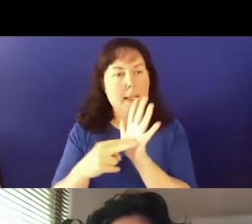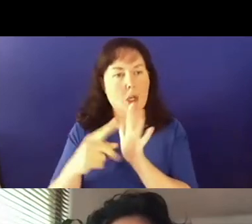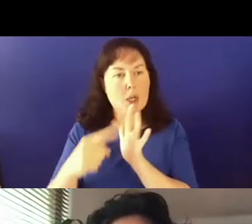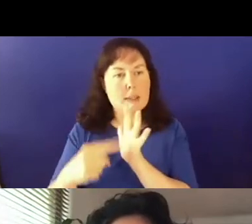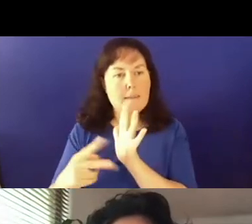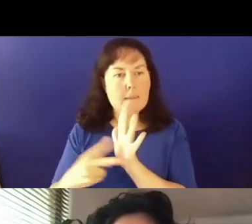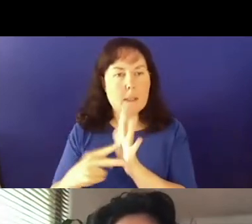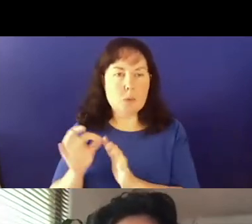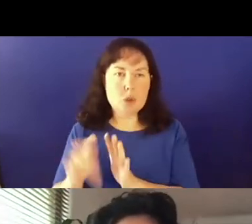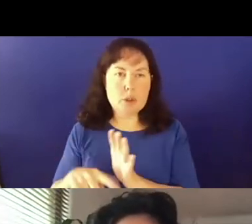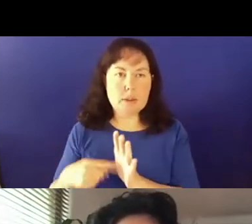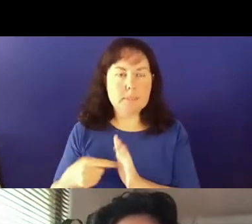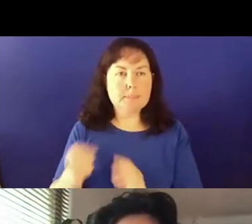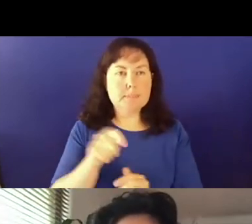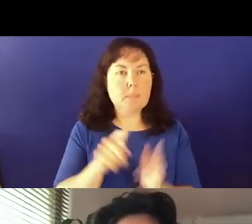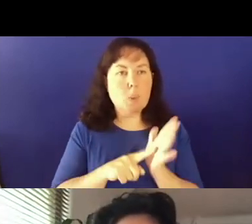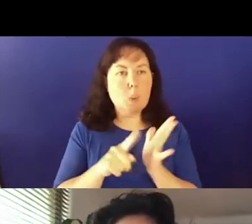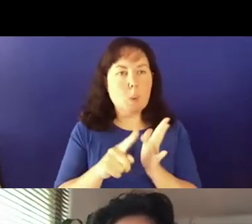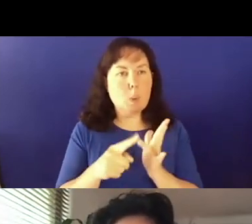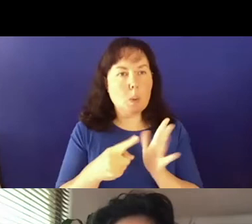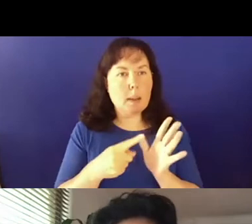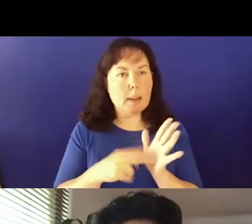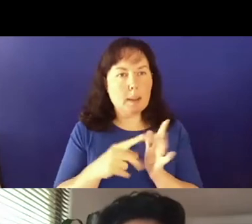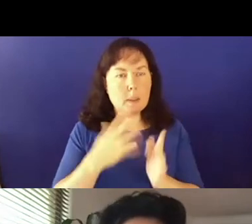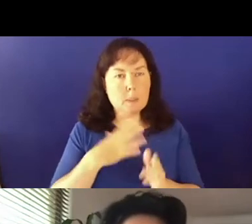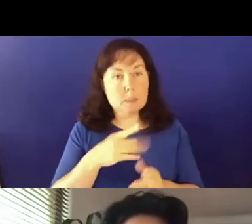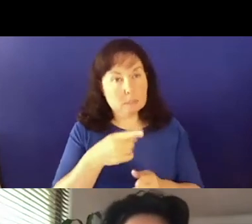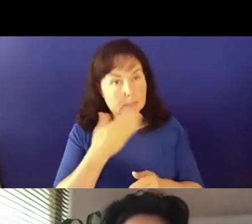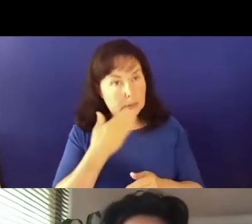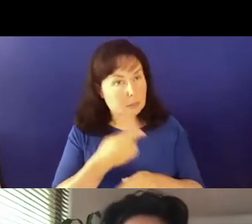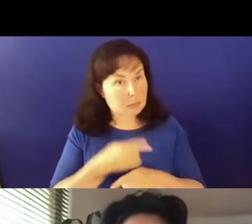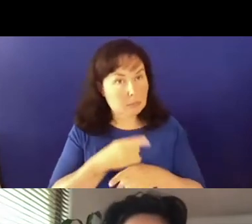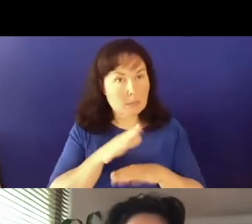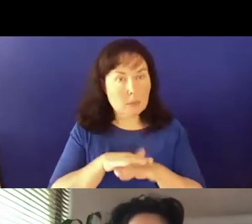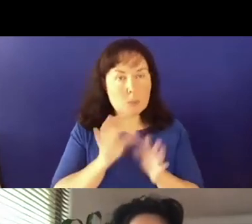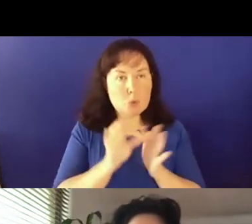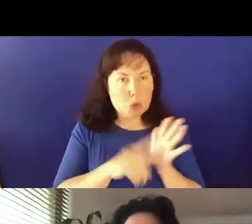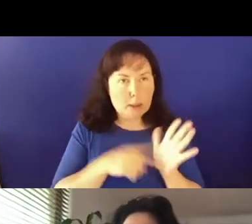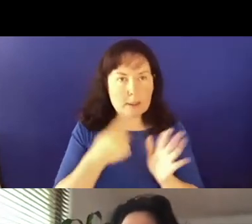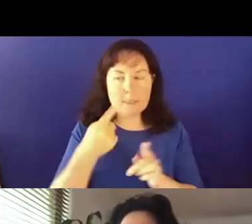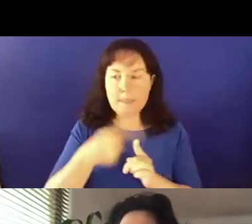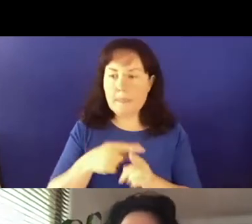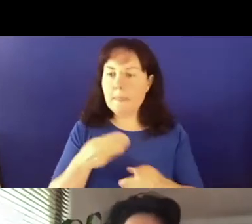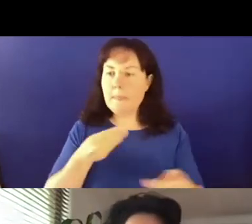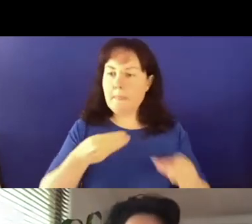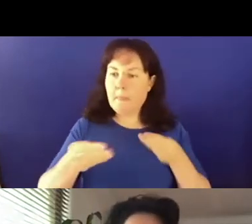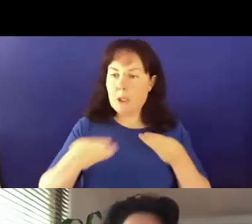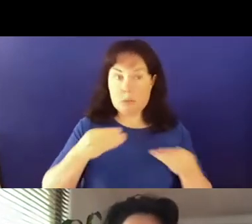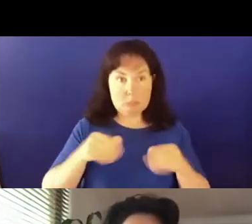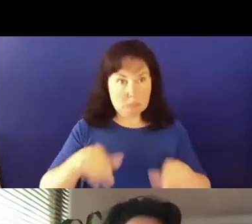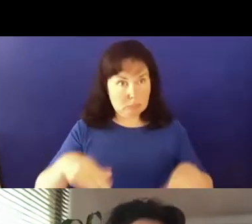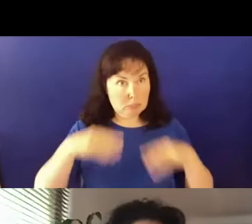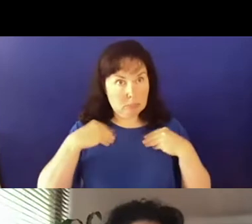throw to you for a minute to talk about the kind of format and the budget of the projects that we're looking for, if that's okay. Yeah, sure. So the format of